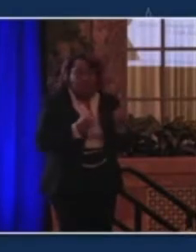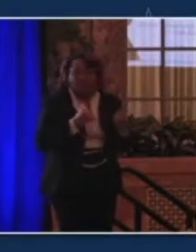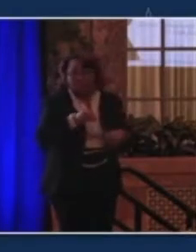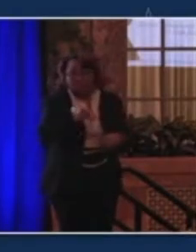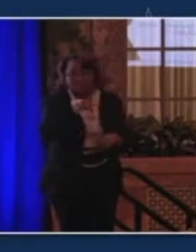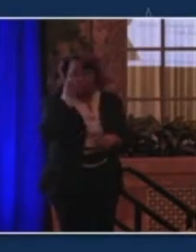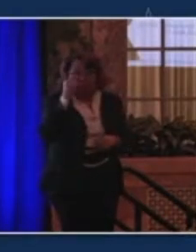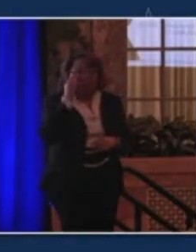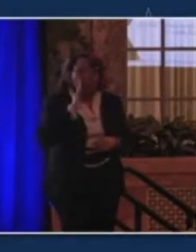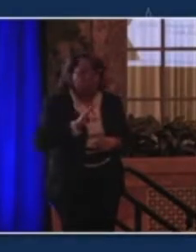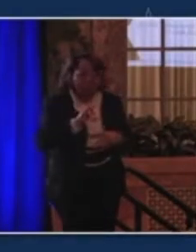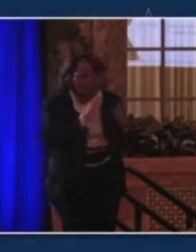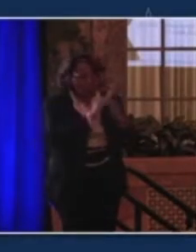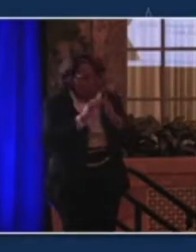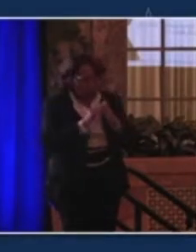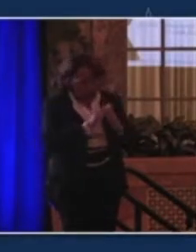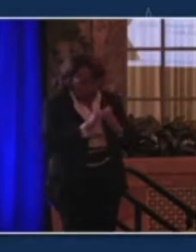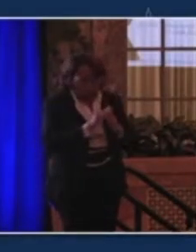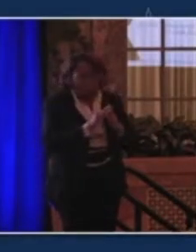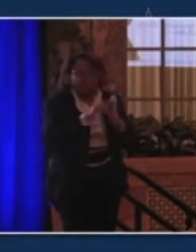buried along with him.